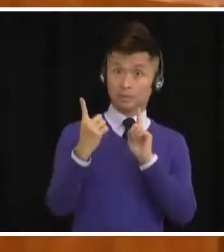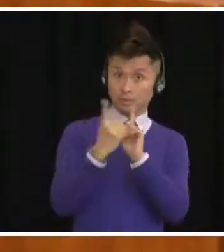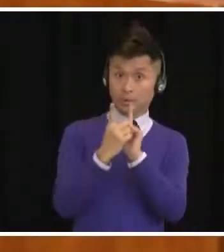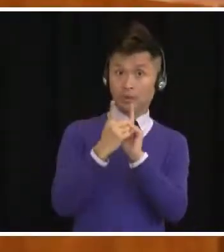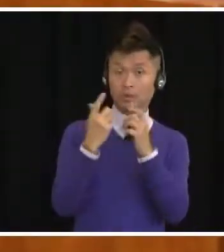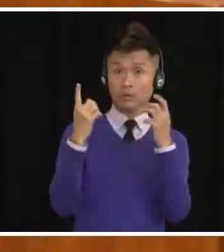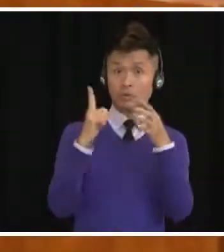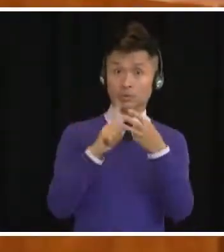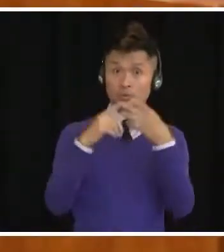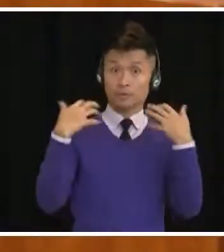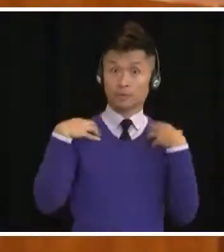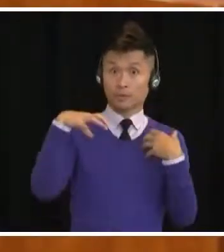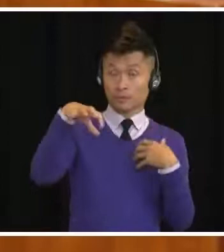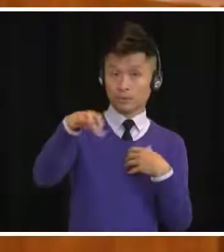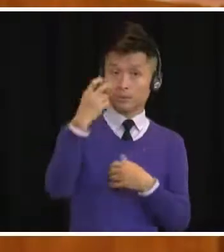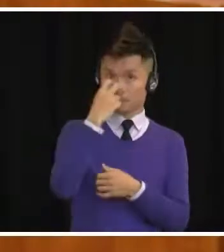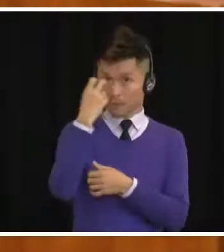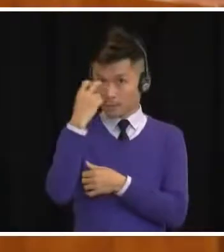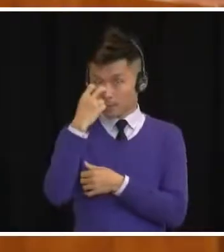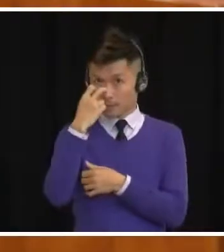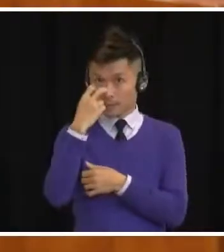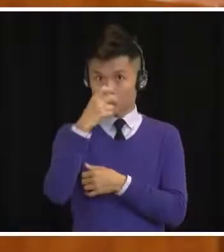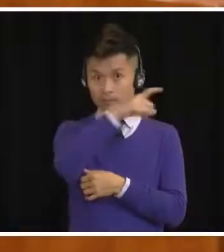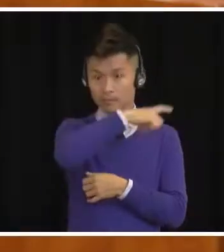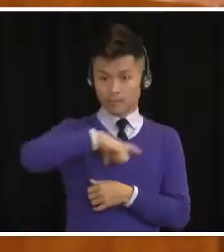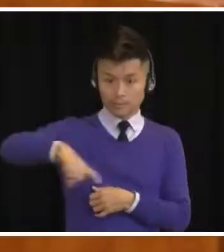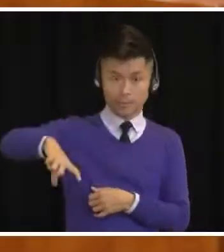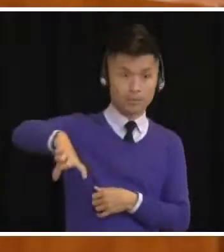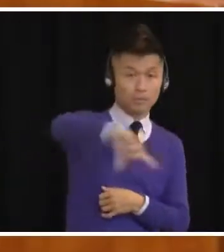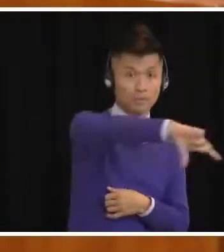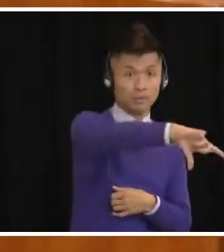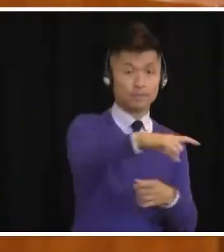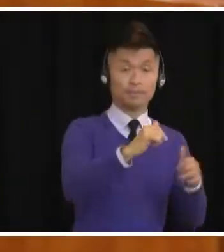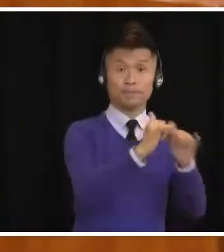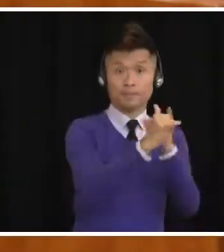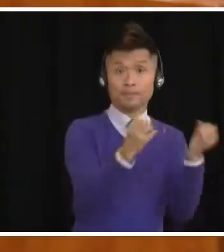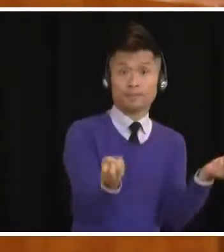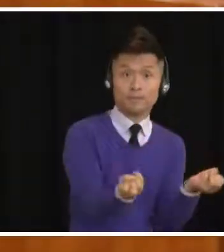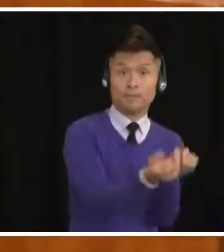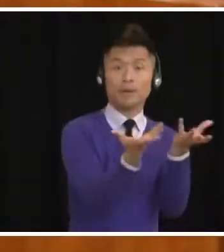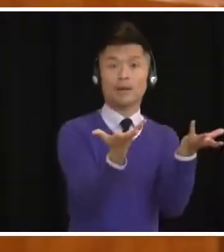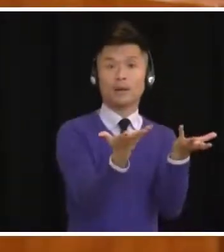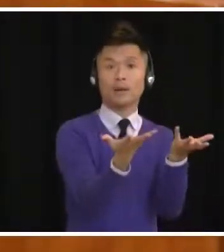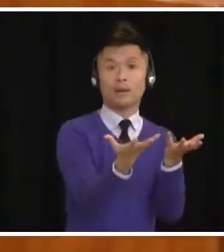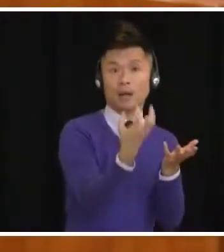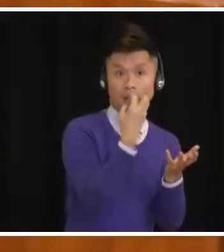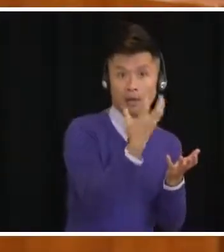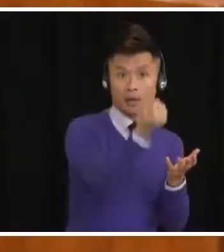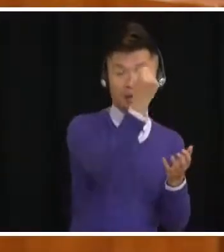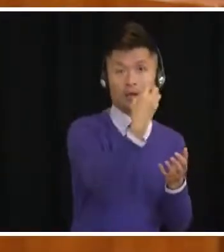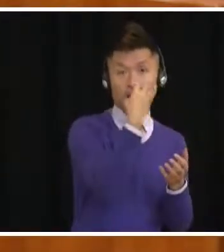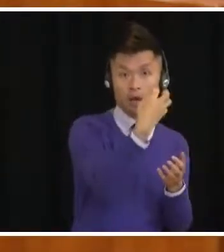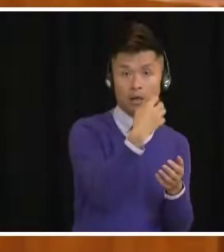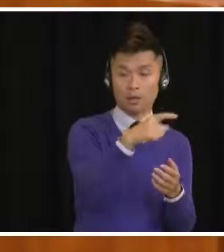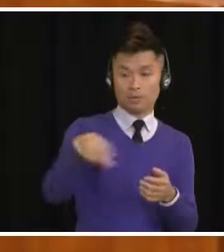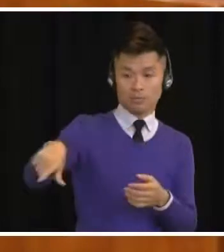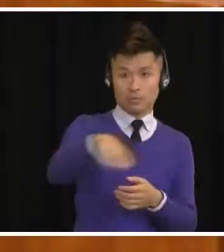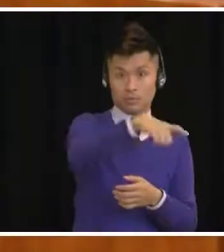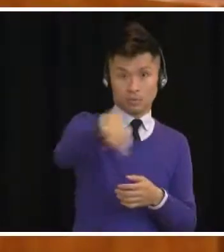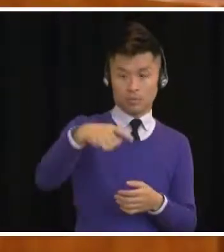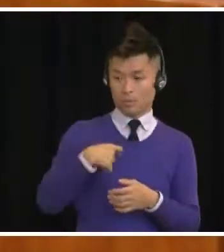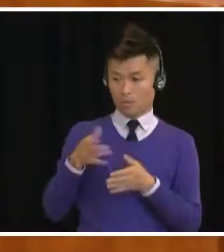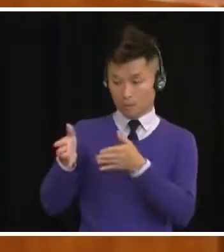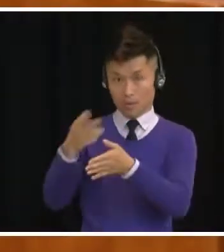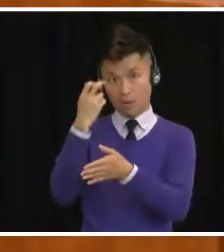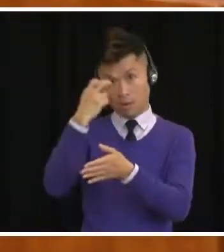different groups of citizens, and when their human rights are being infringed upon, the competent authorities will